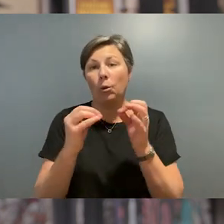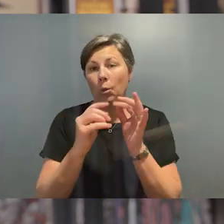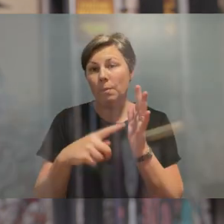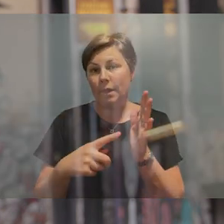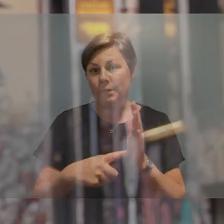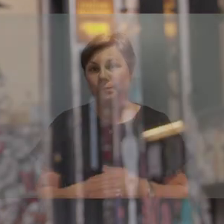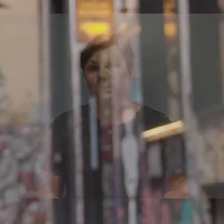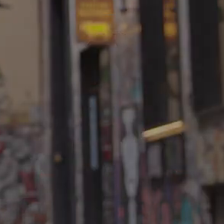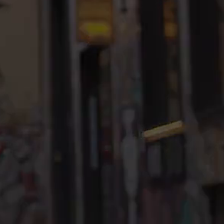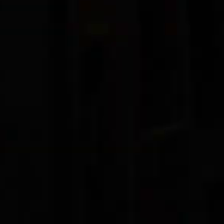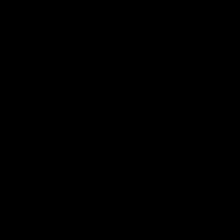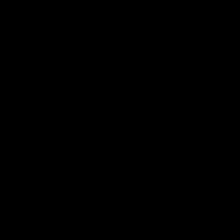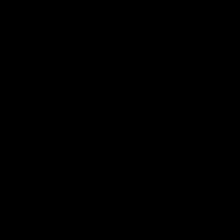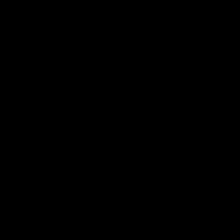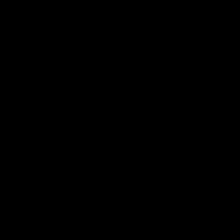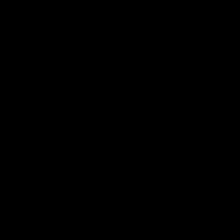welcome us to country.